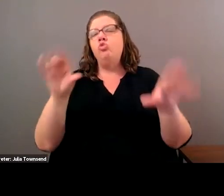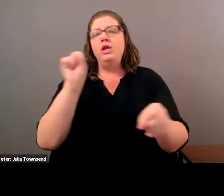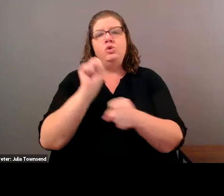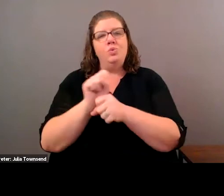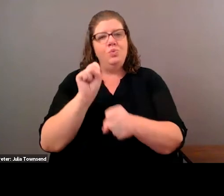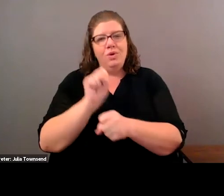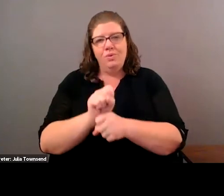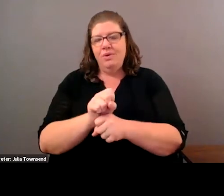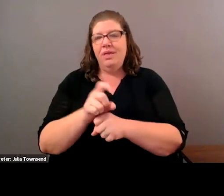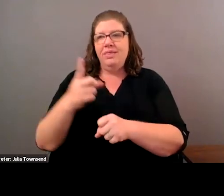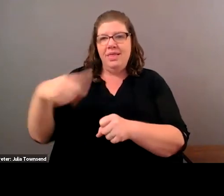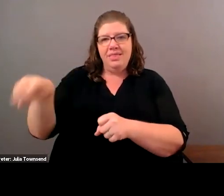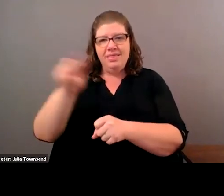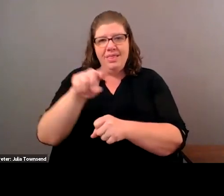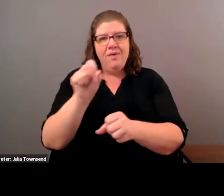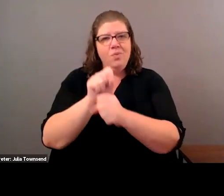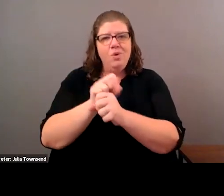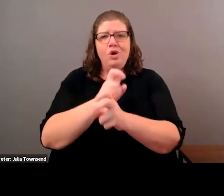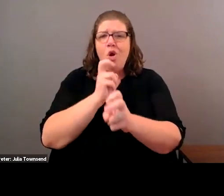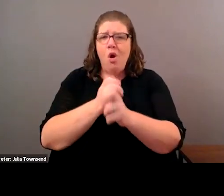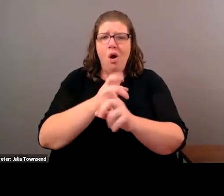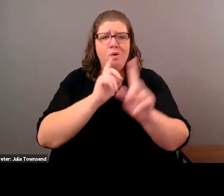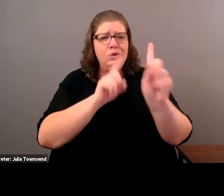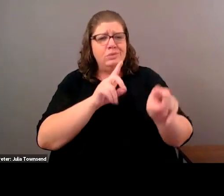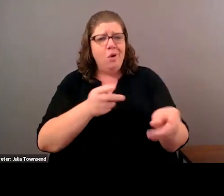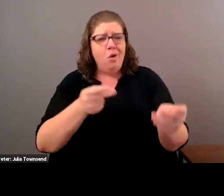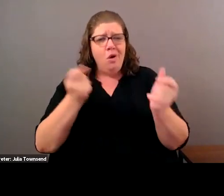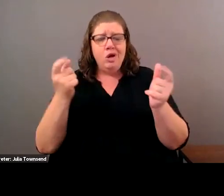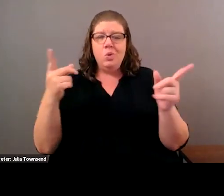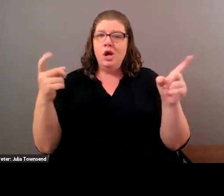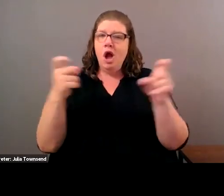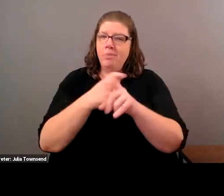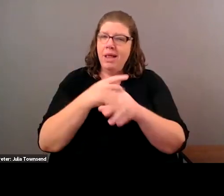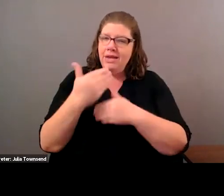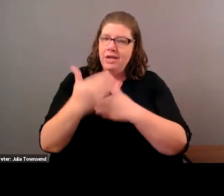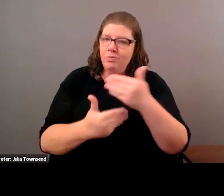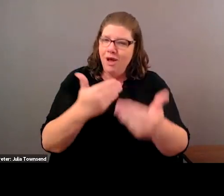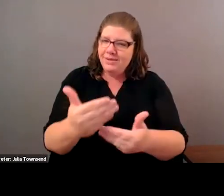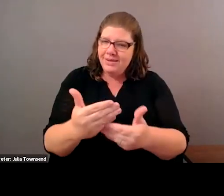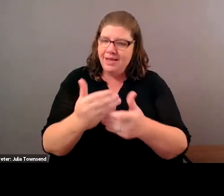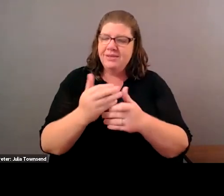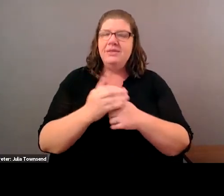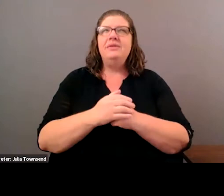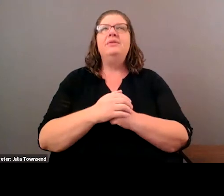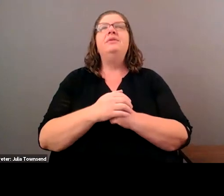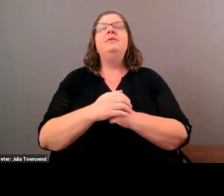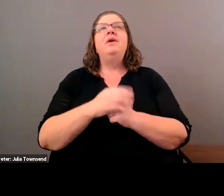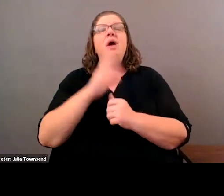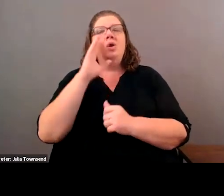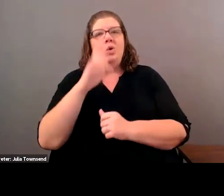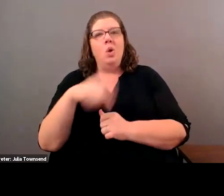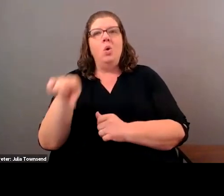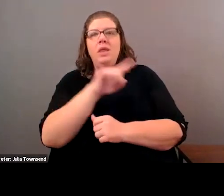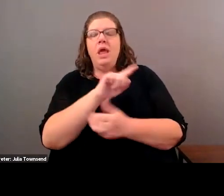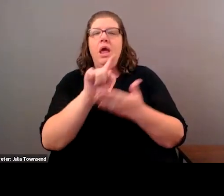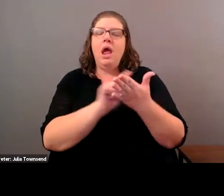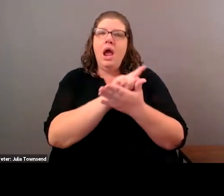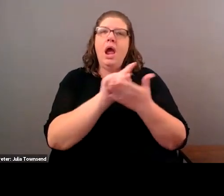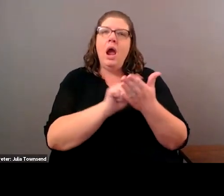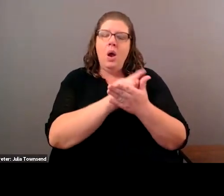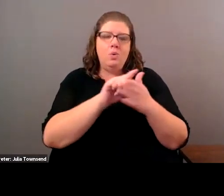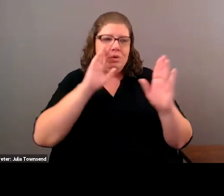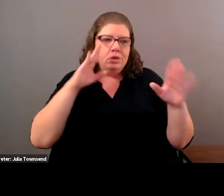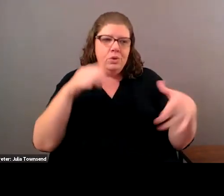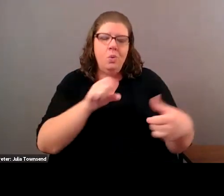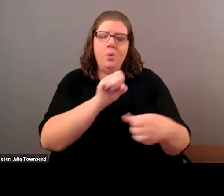They've worked hard, been very responsive. It's a complicated process. And I know they spent countless hours working on